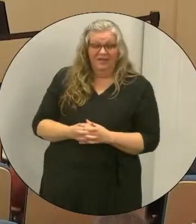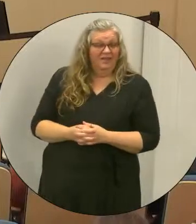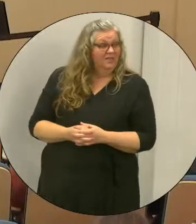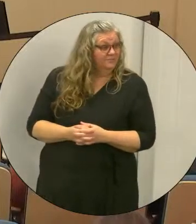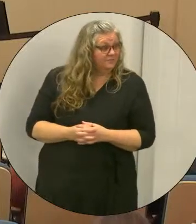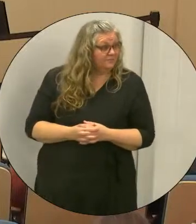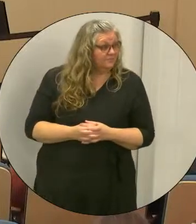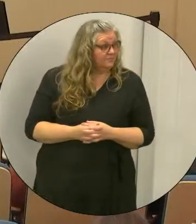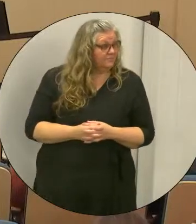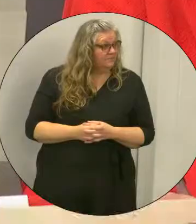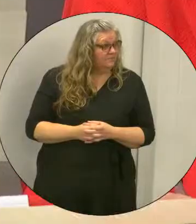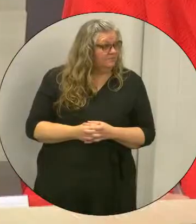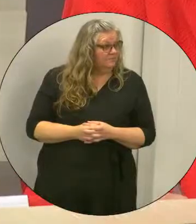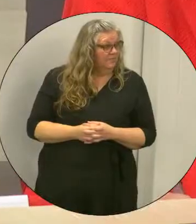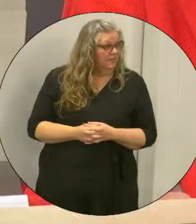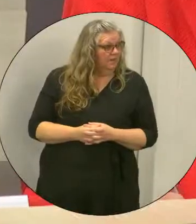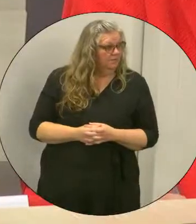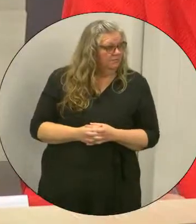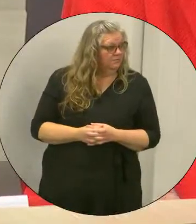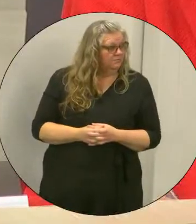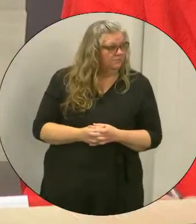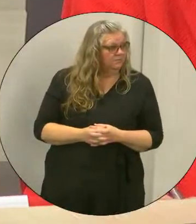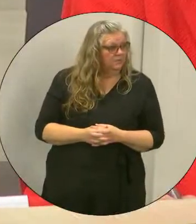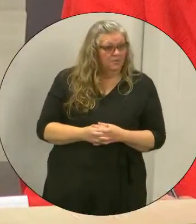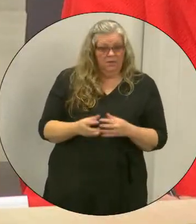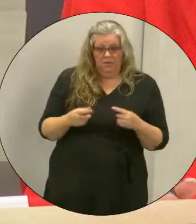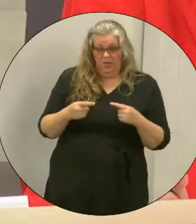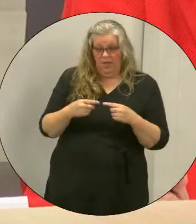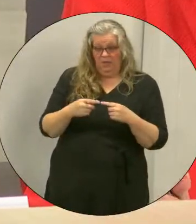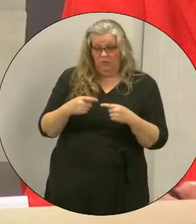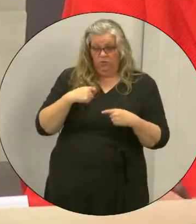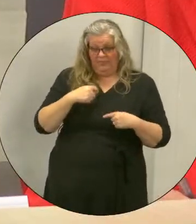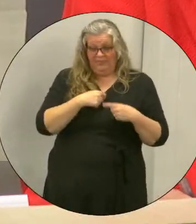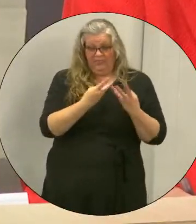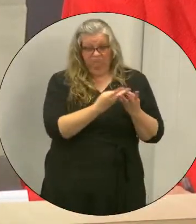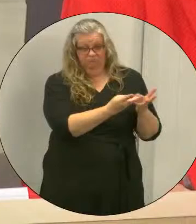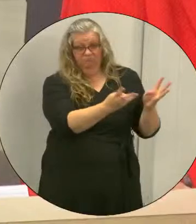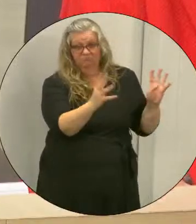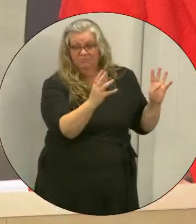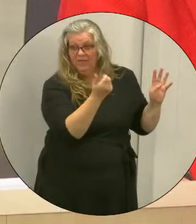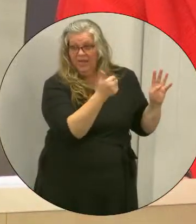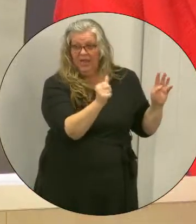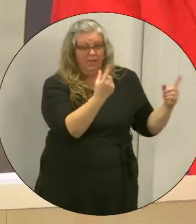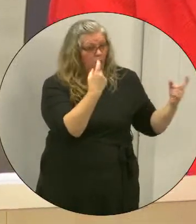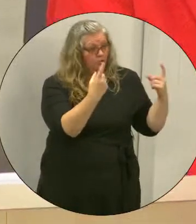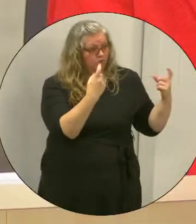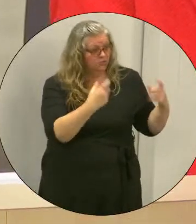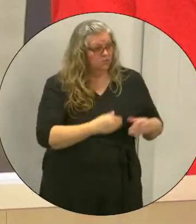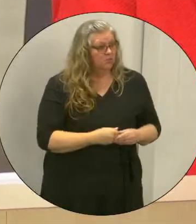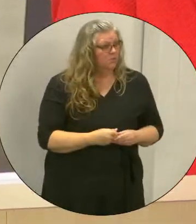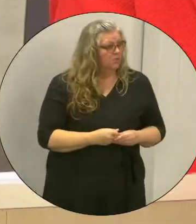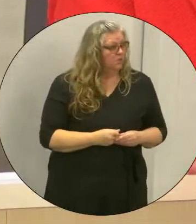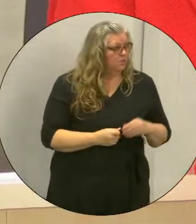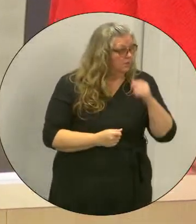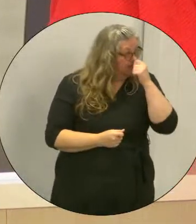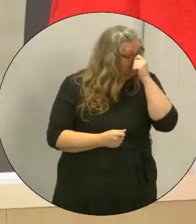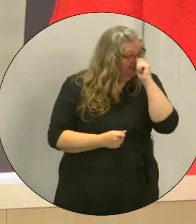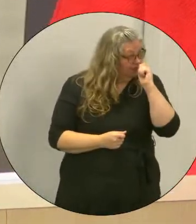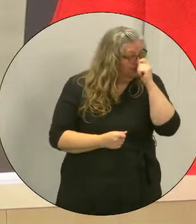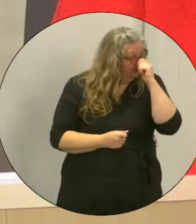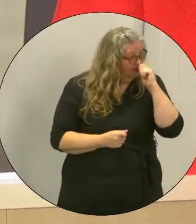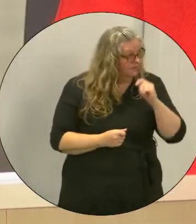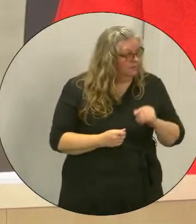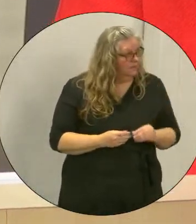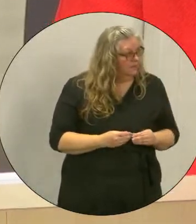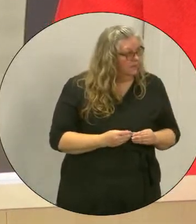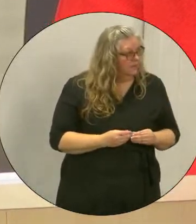you. Is there any other questions from the trustees on the motion? Okay.